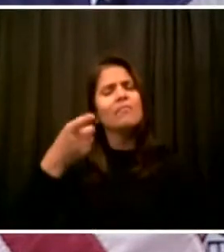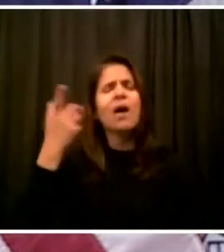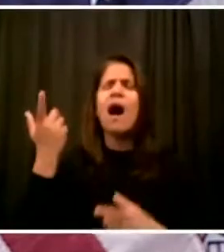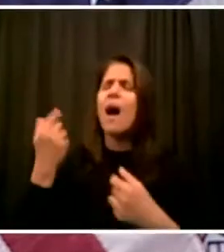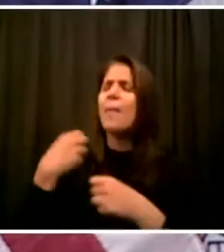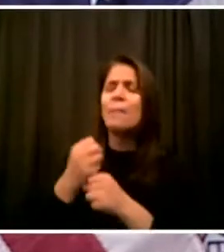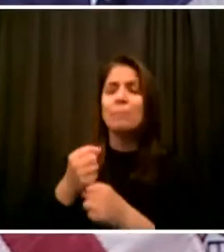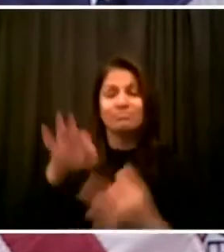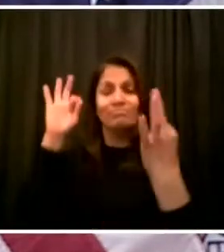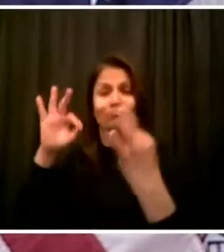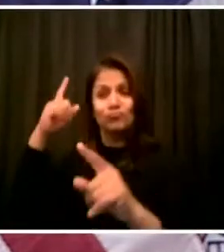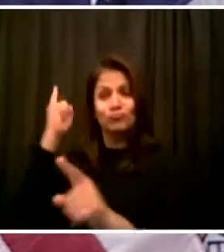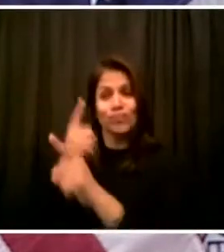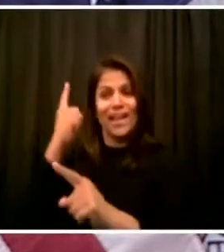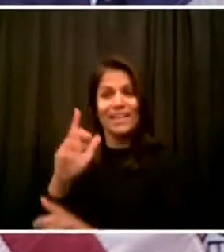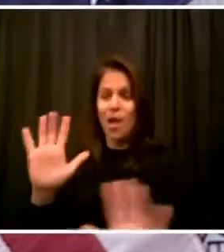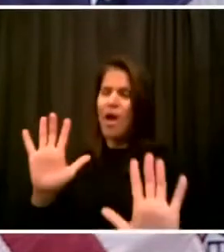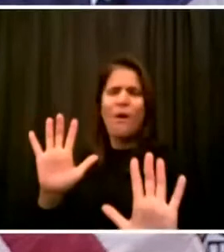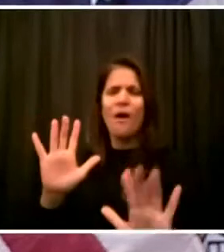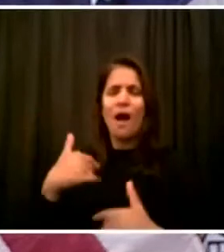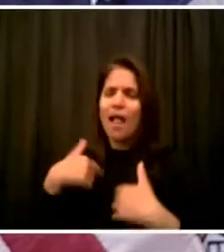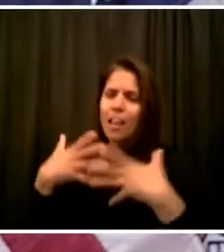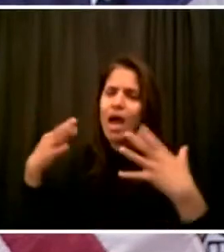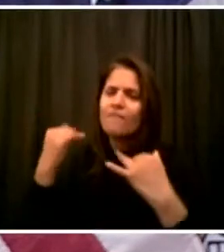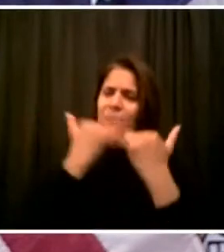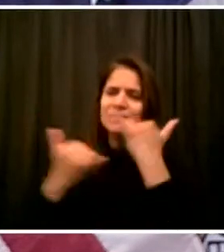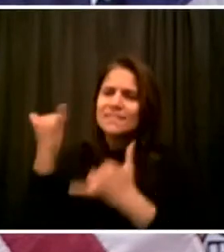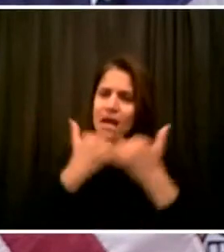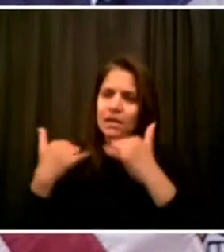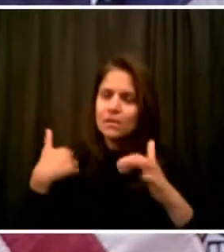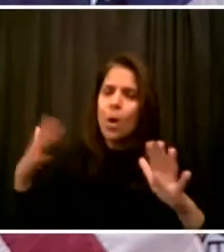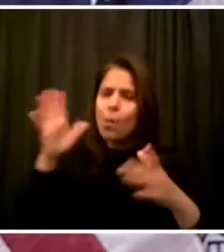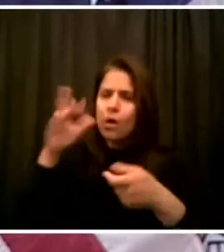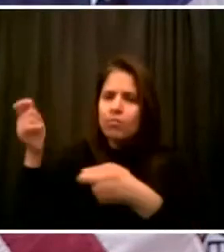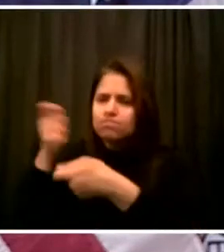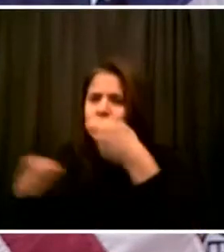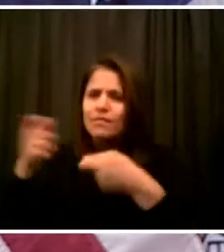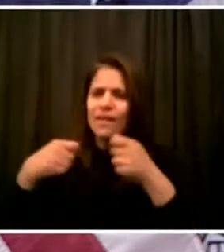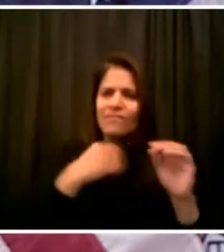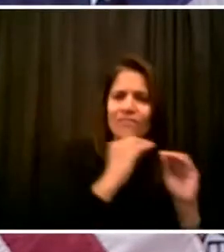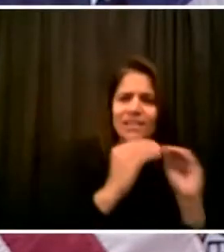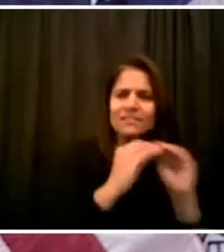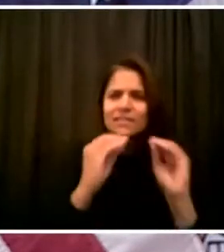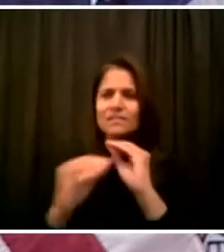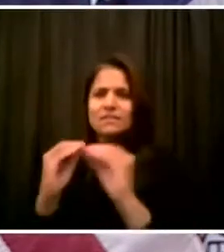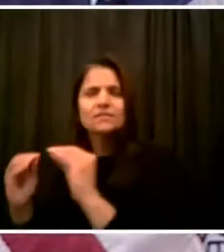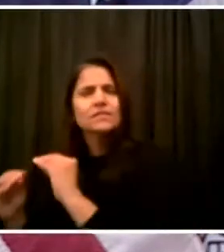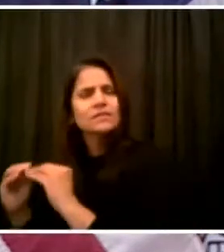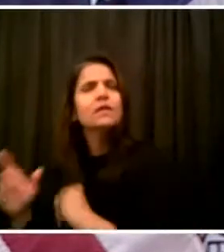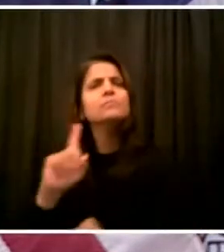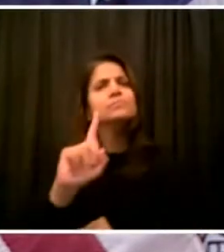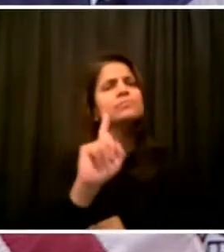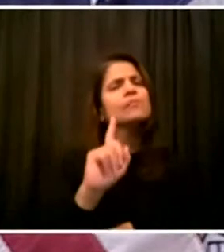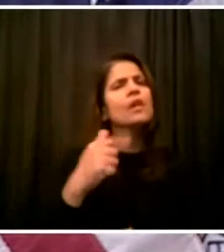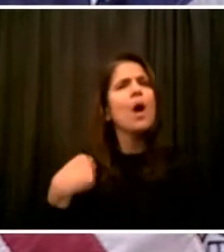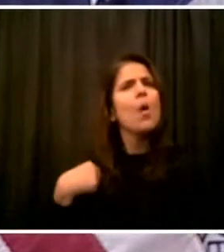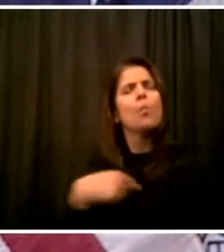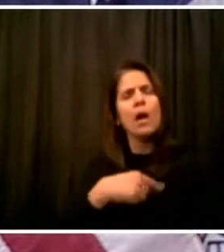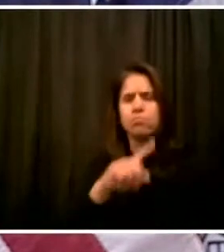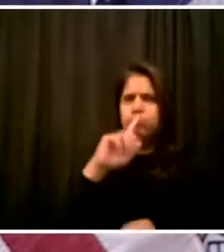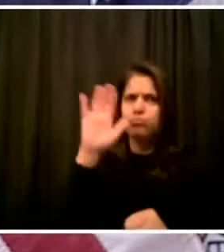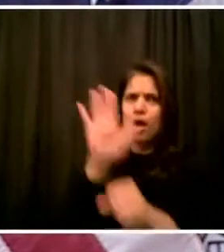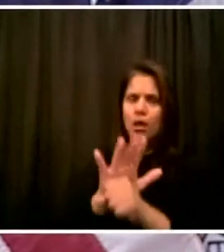to know about it so we can fix it. If there's any vendor who's not doing their job, we need to deal with them. But you definitely have my assurance we don't accept that state of